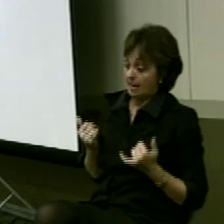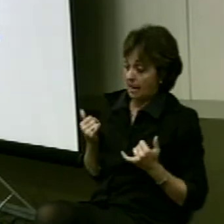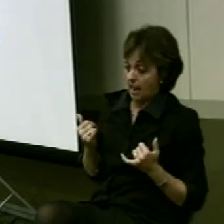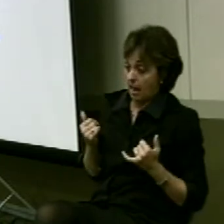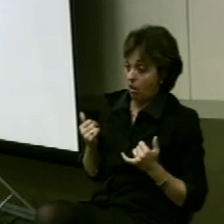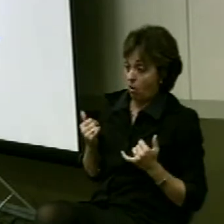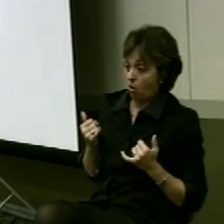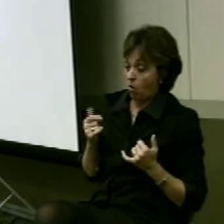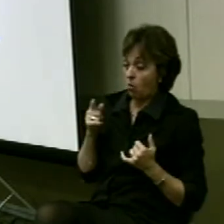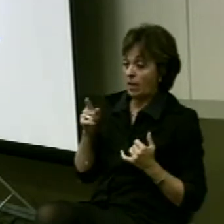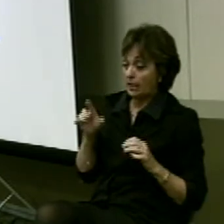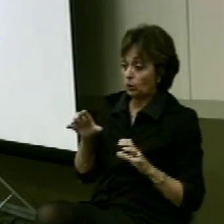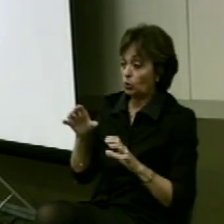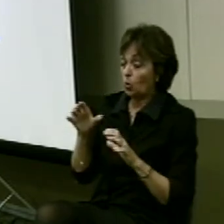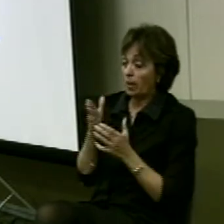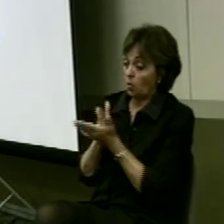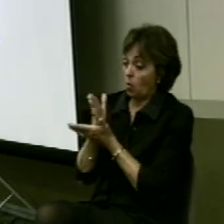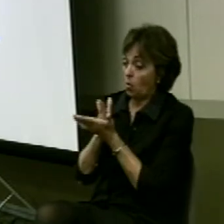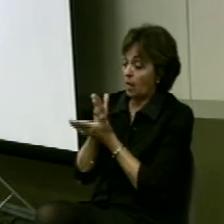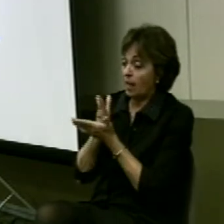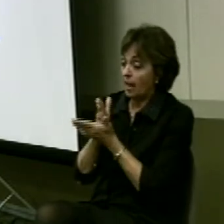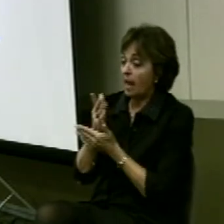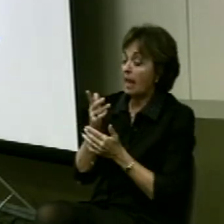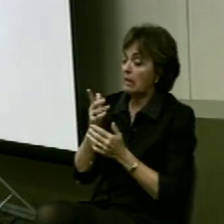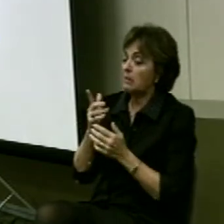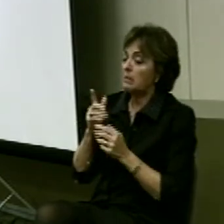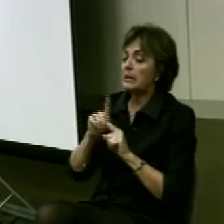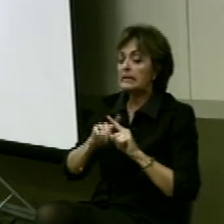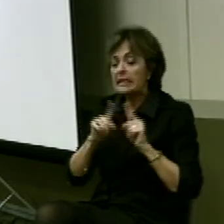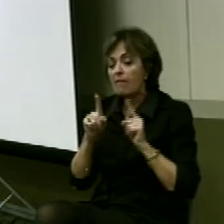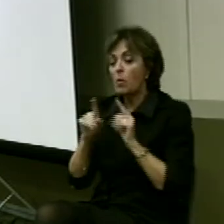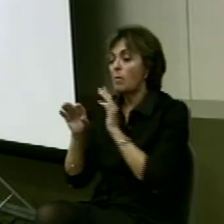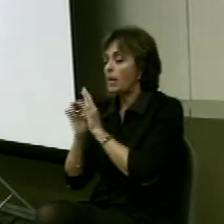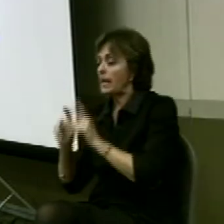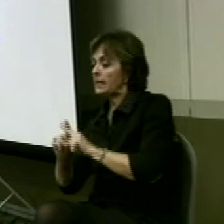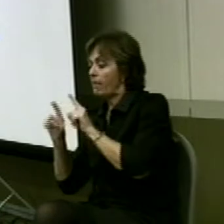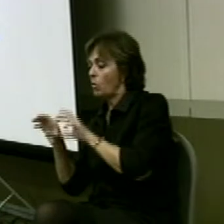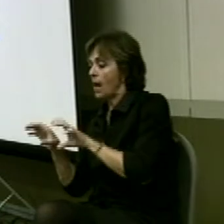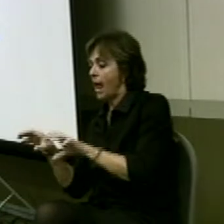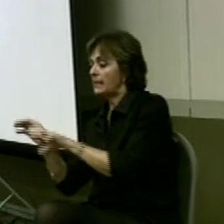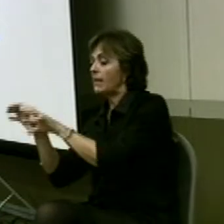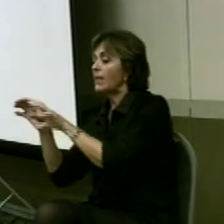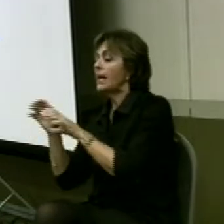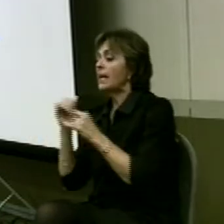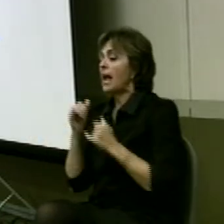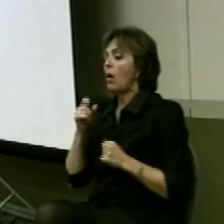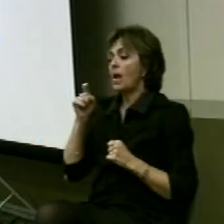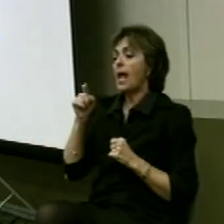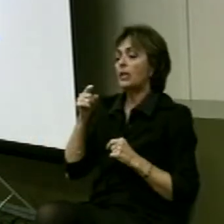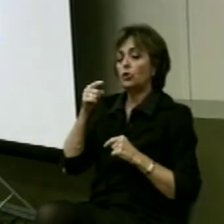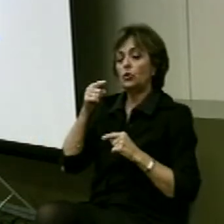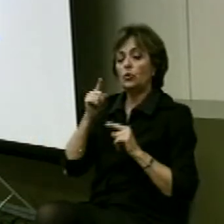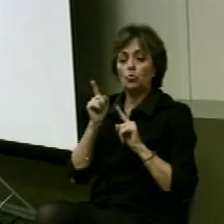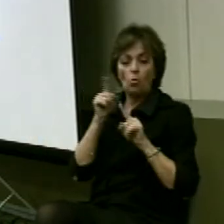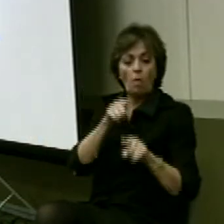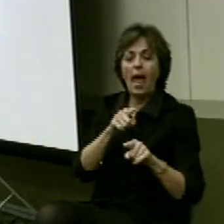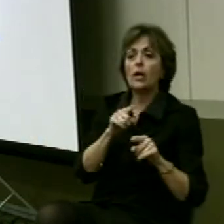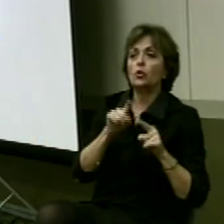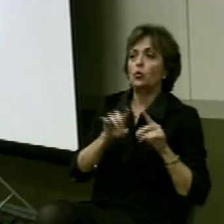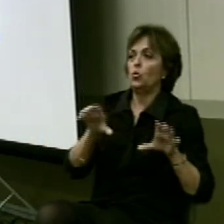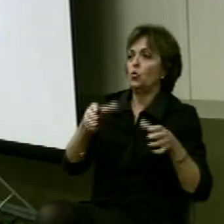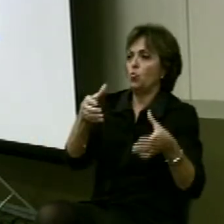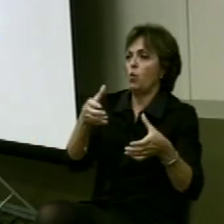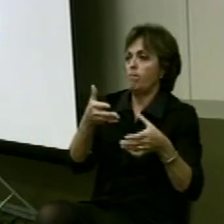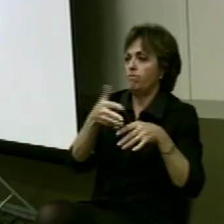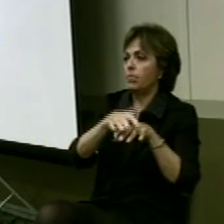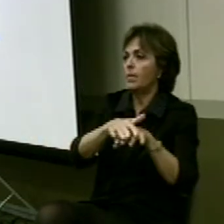intervention. We said now that he's doing okay, different, picking a different activity, now he's going to